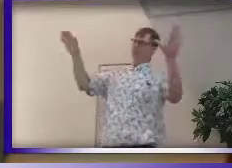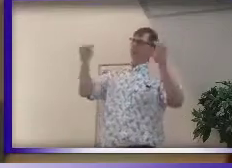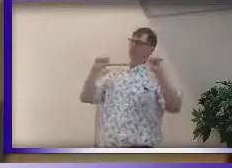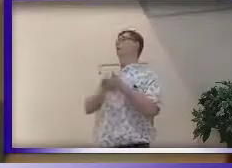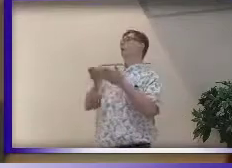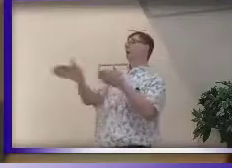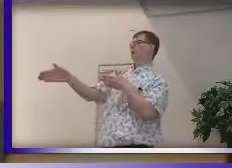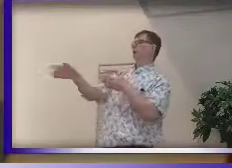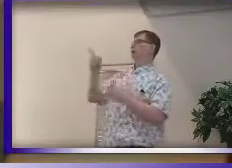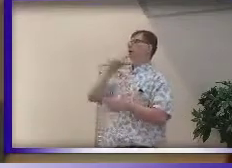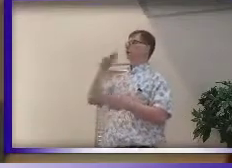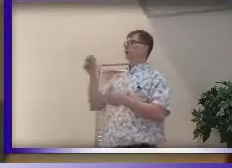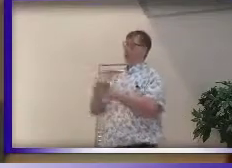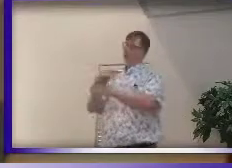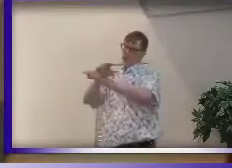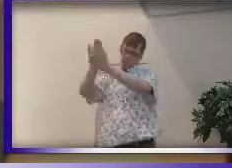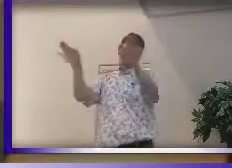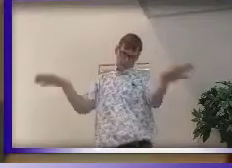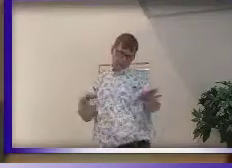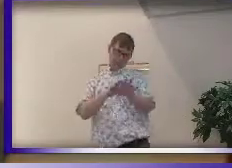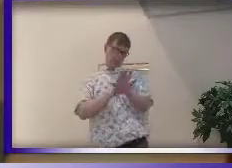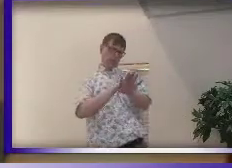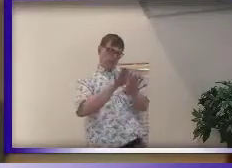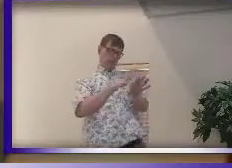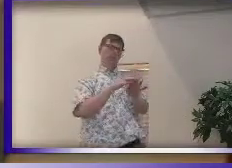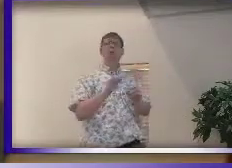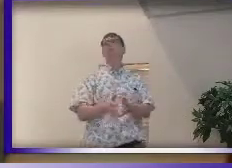are places where this is not happening.